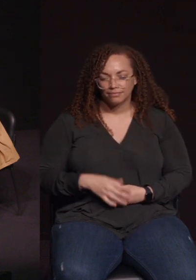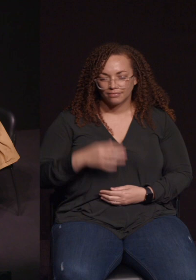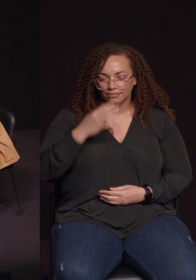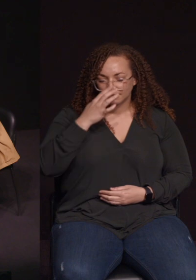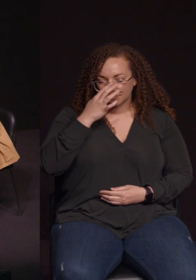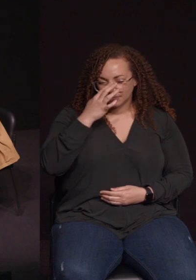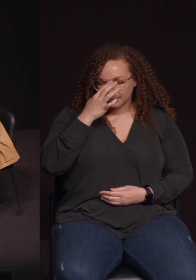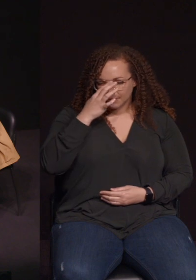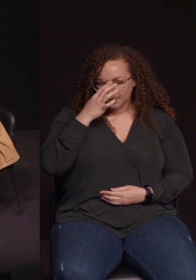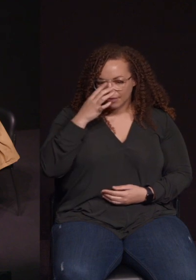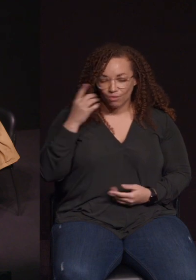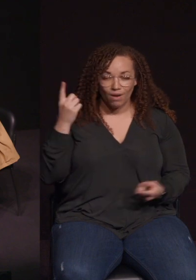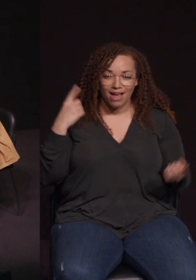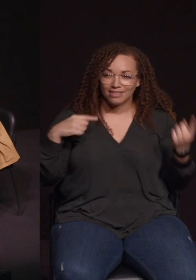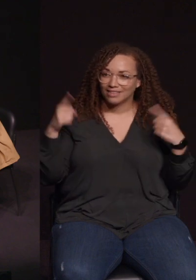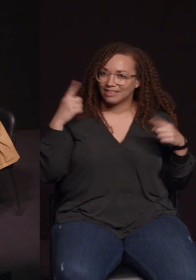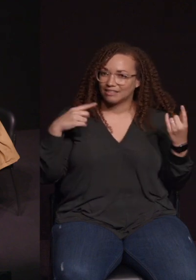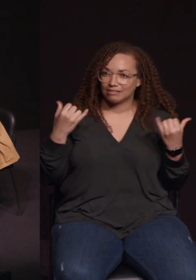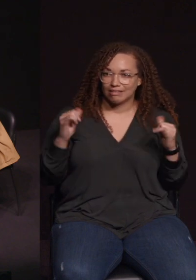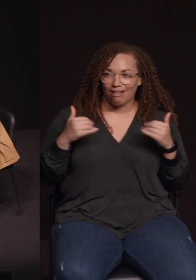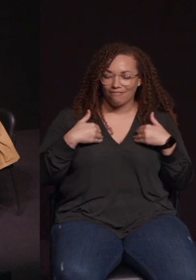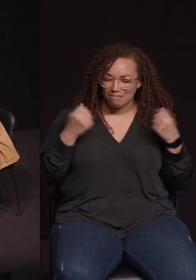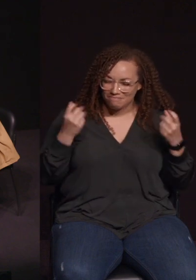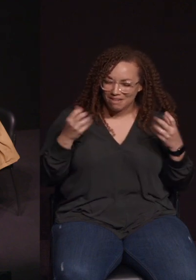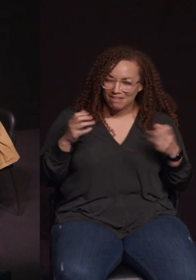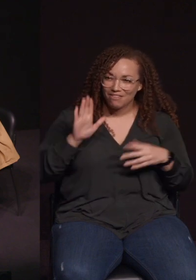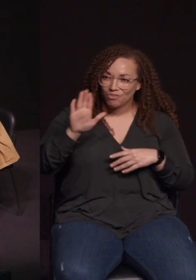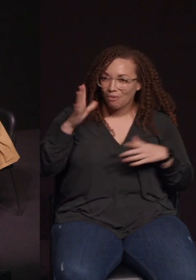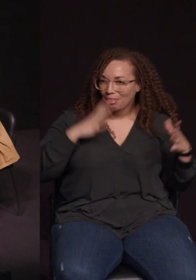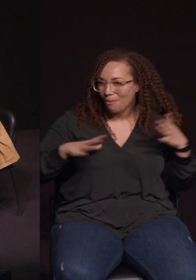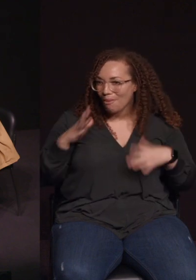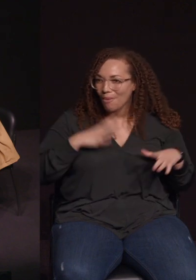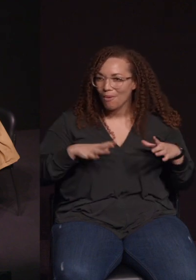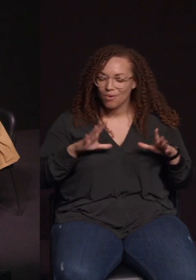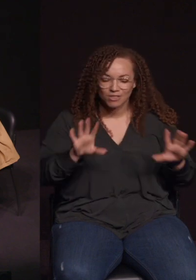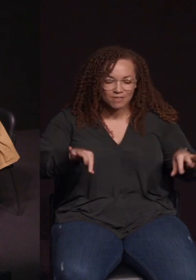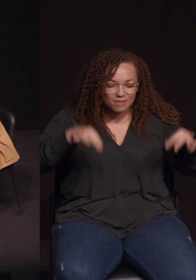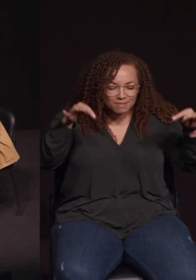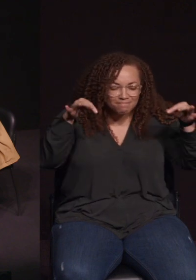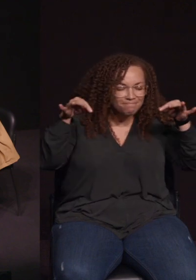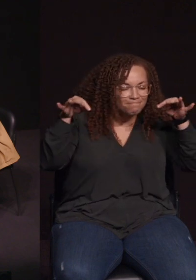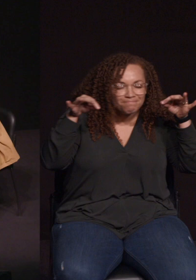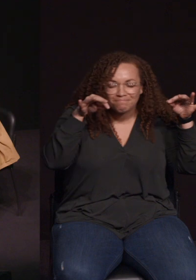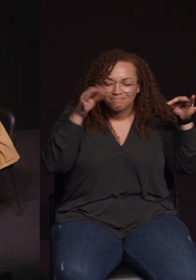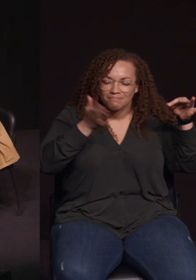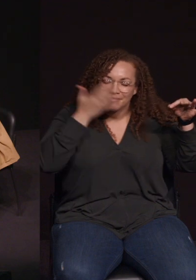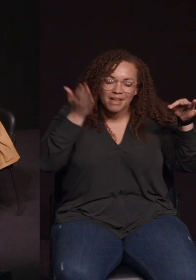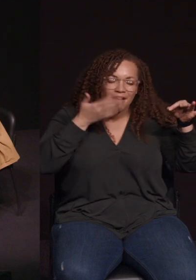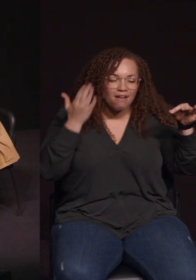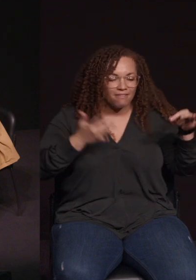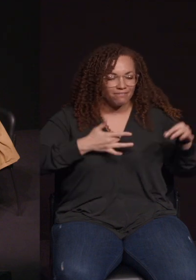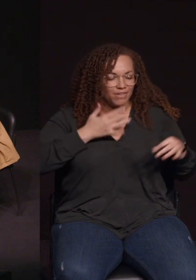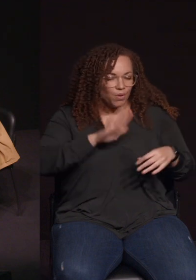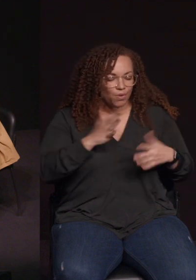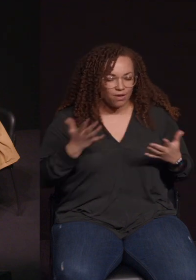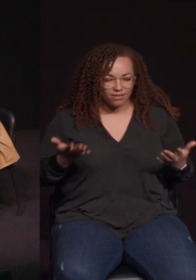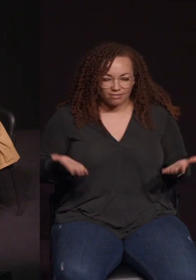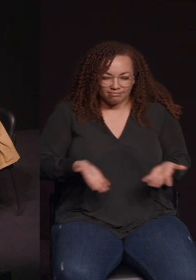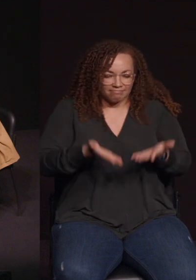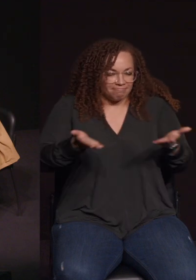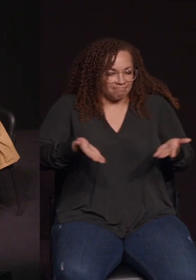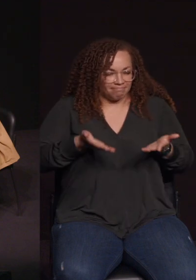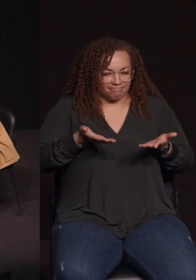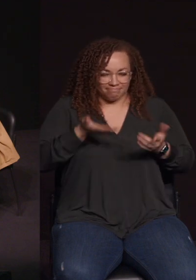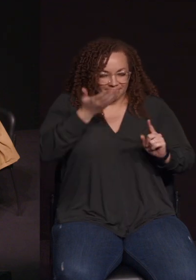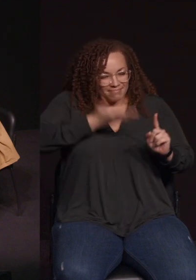It's crazy. I still got your clothes, a lot of your clothes. I got to smell them, man. I got to feel your presence more than just spiritually. I